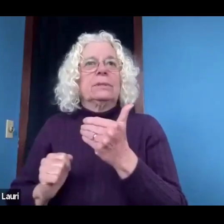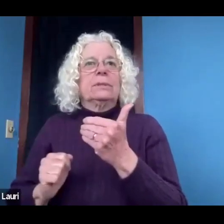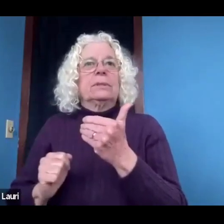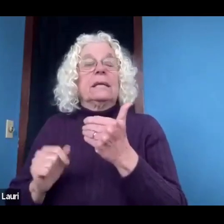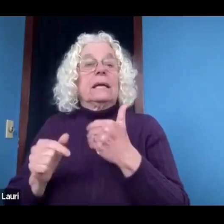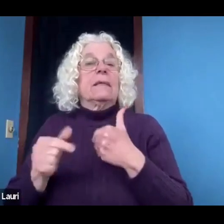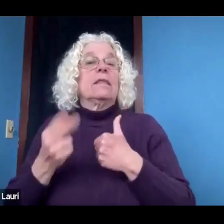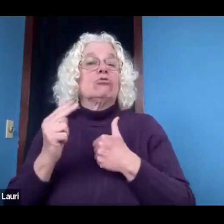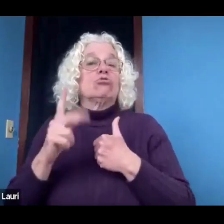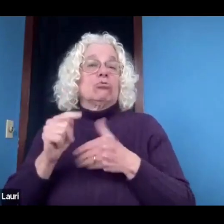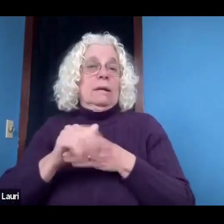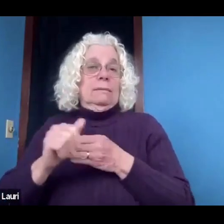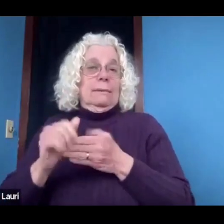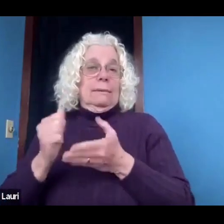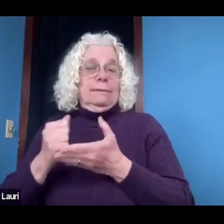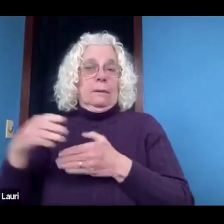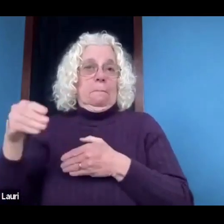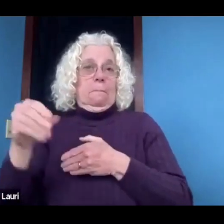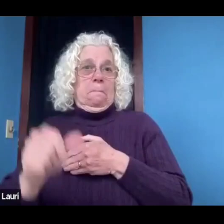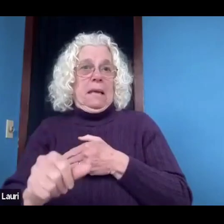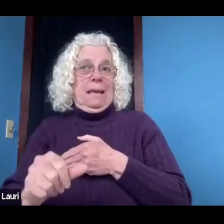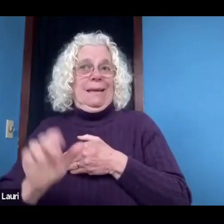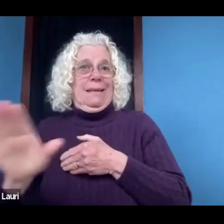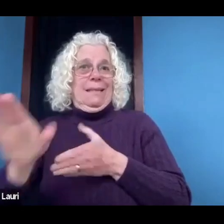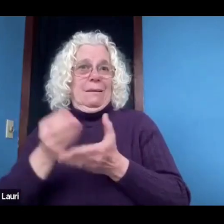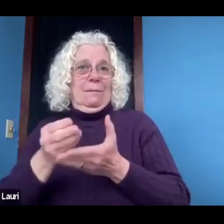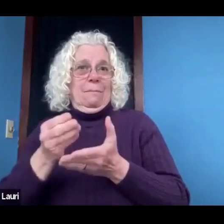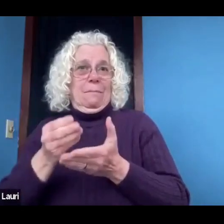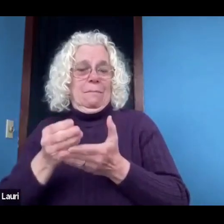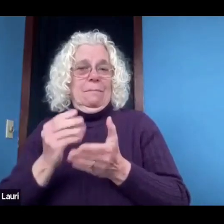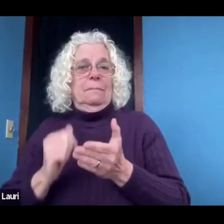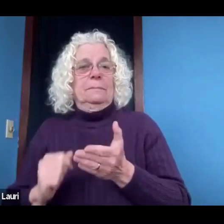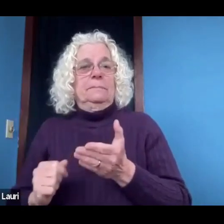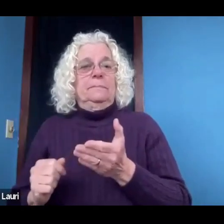dollars and things like that to help stretch those individual out-of-pocket funds